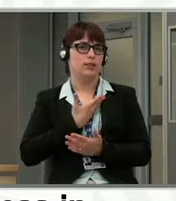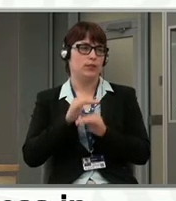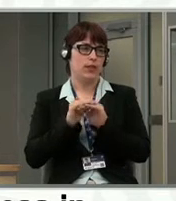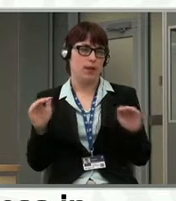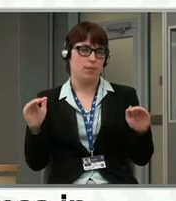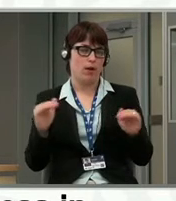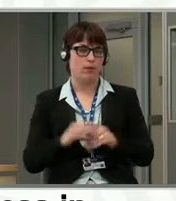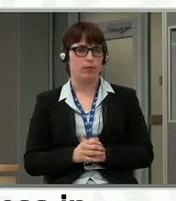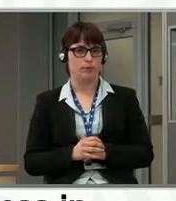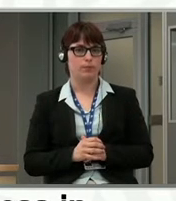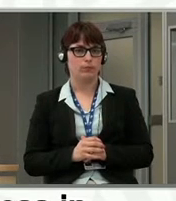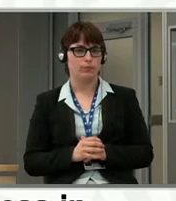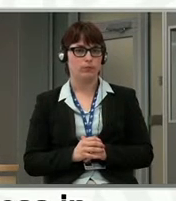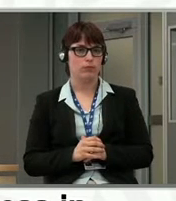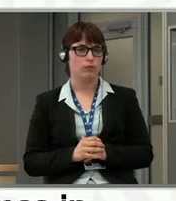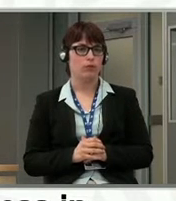decent